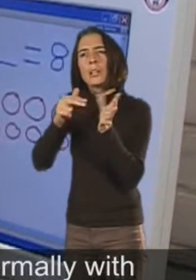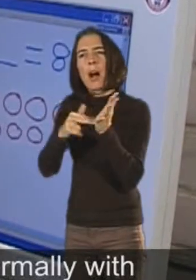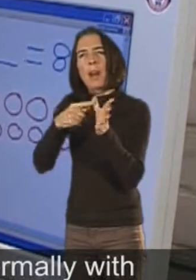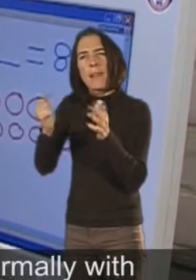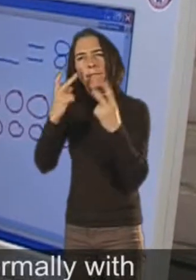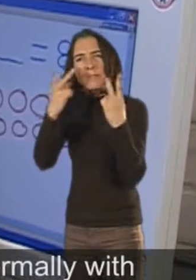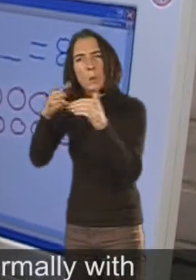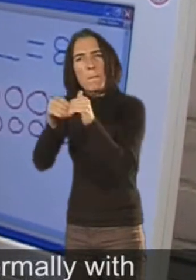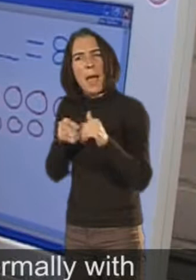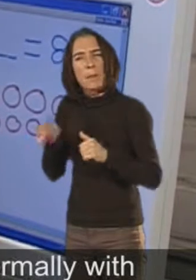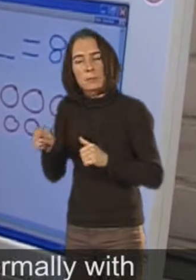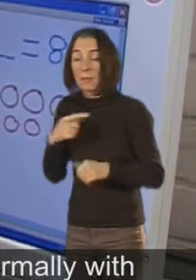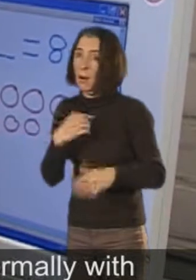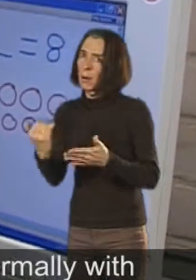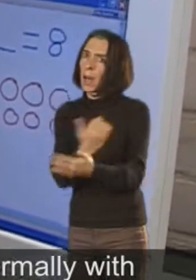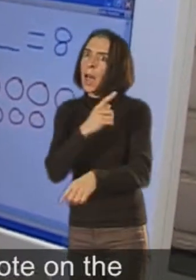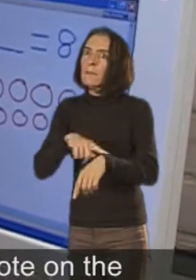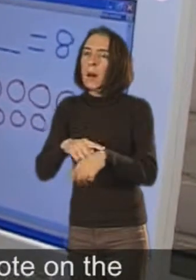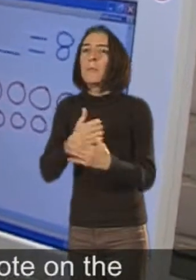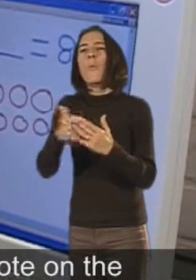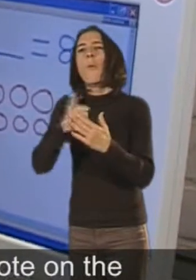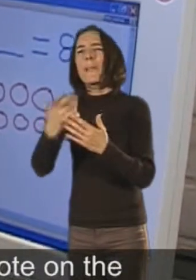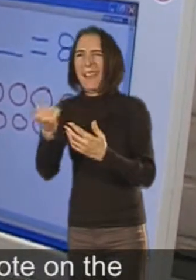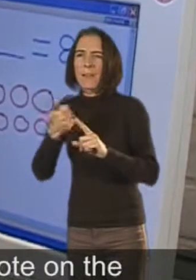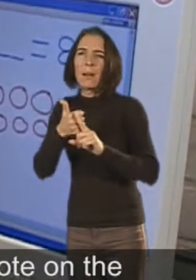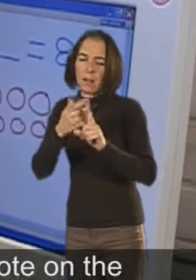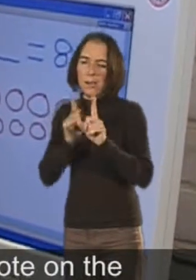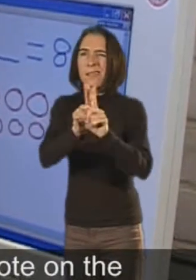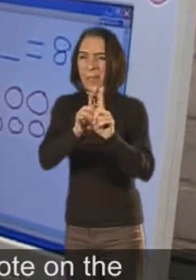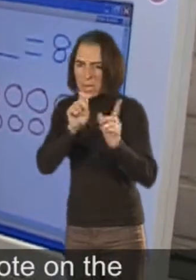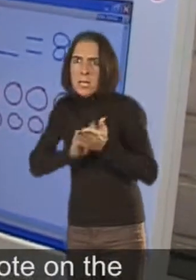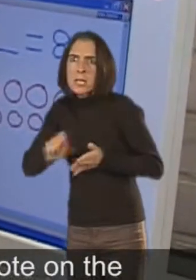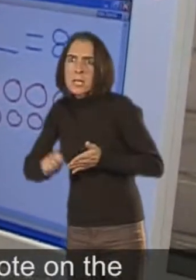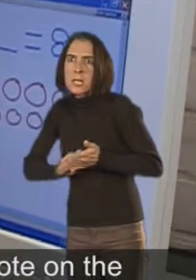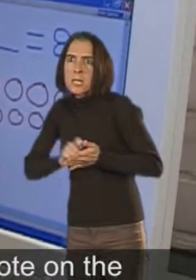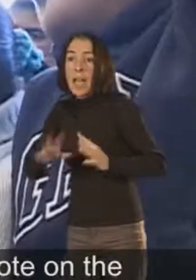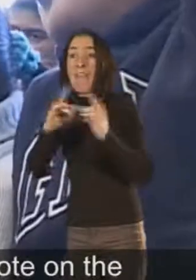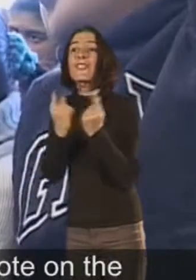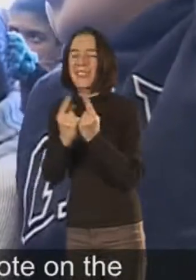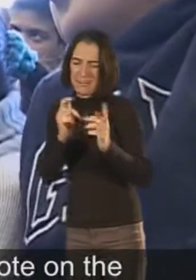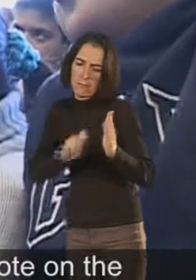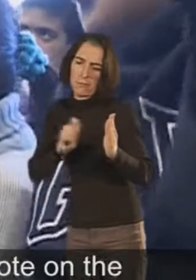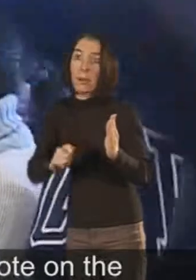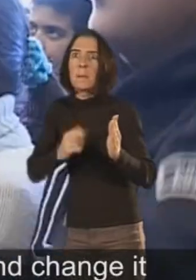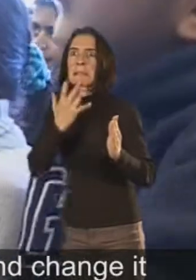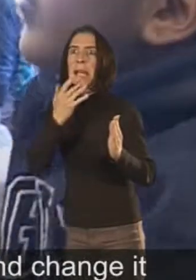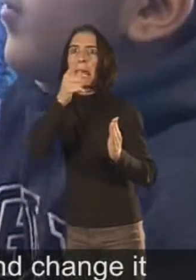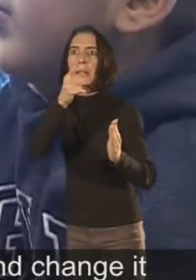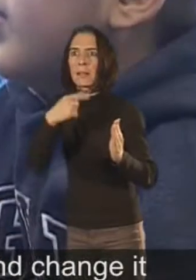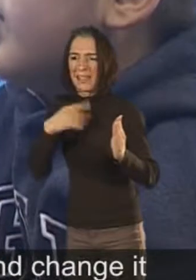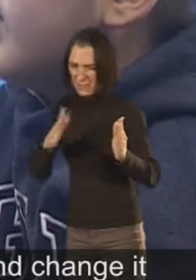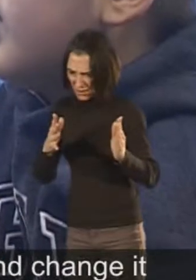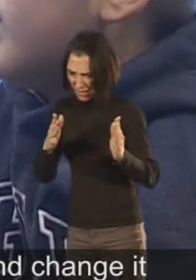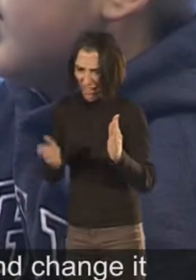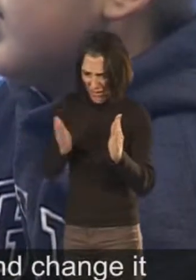time, because normally with Rihanna we'd have somebody with her who'd have to scribe everything that I wrote on the board, and then if I made a mistake as I was writing it, they'd have